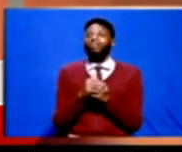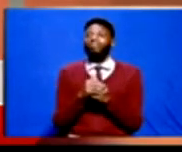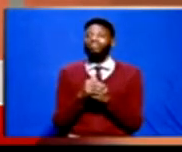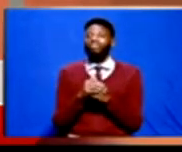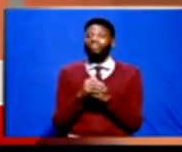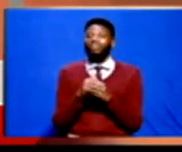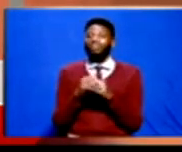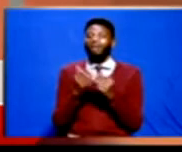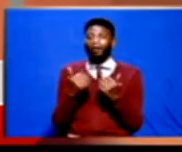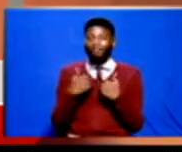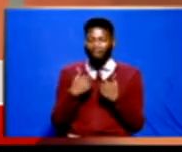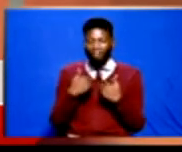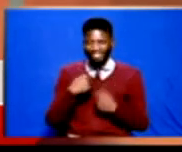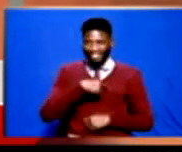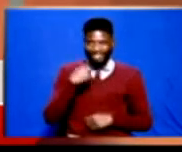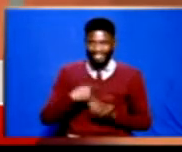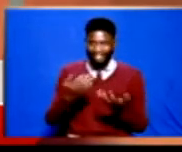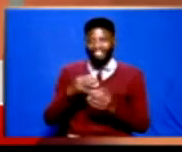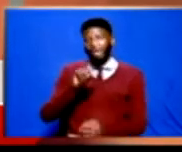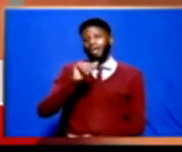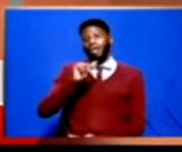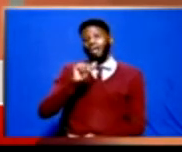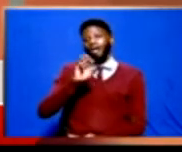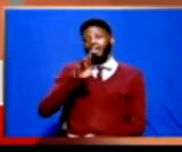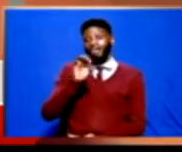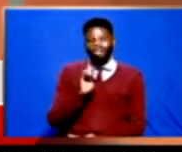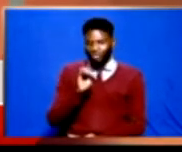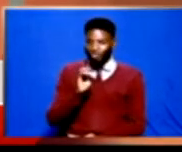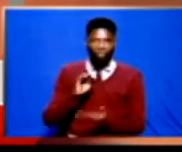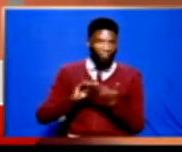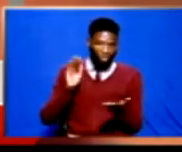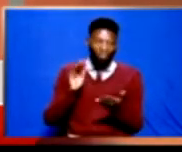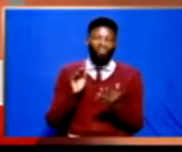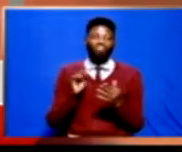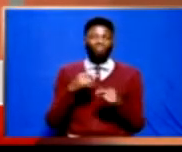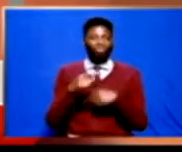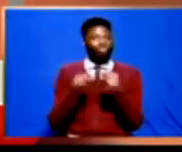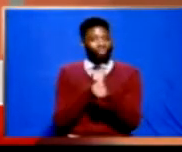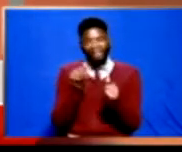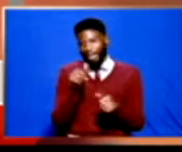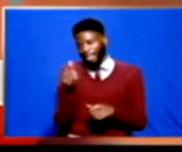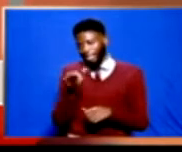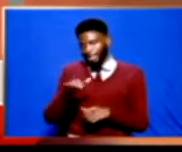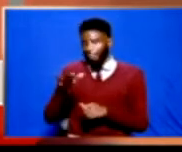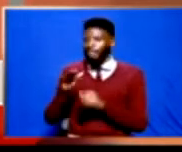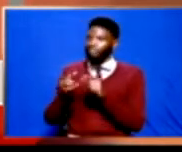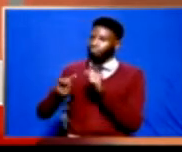of demand from China. So in some segments there is a boom, and in some segments there's a